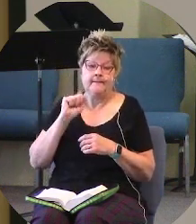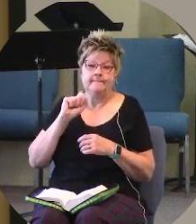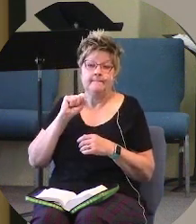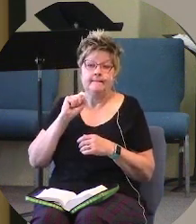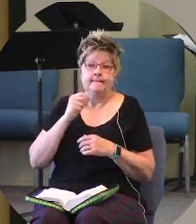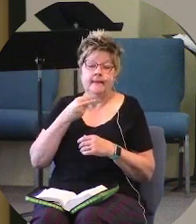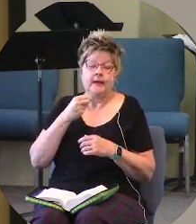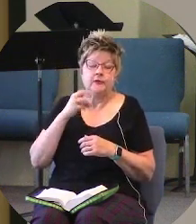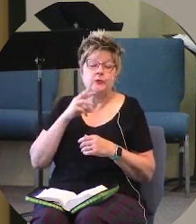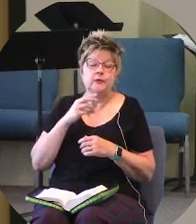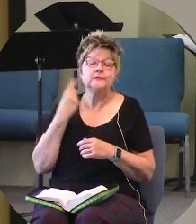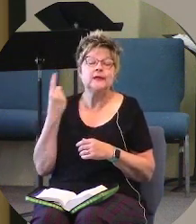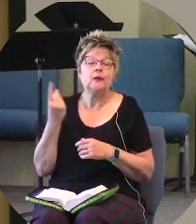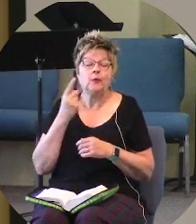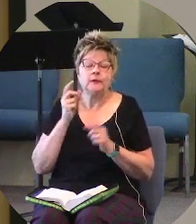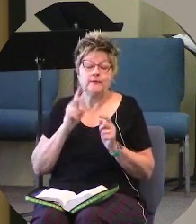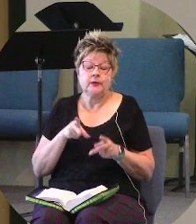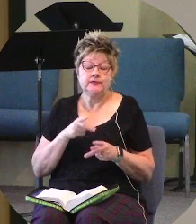know why?